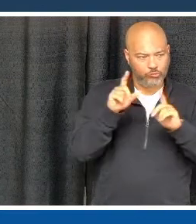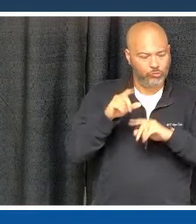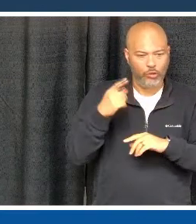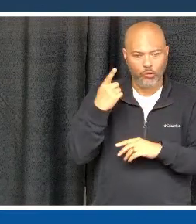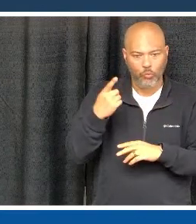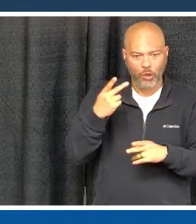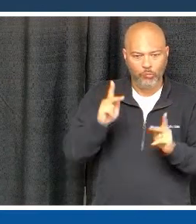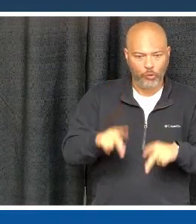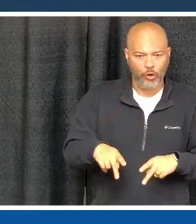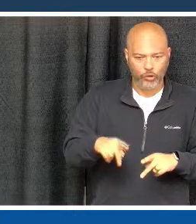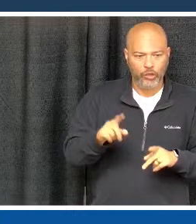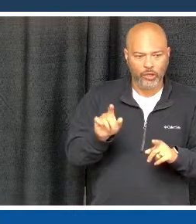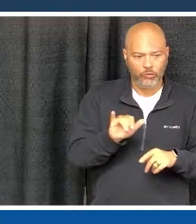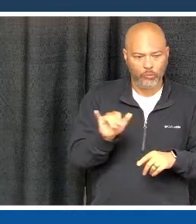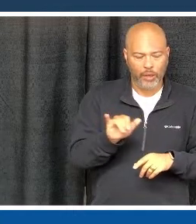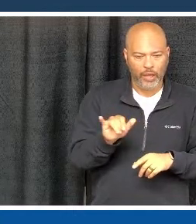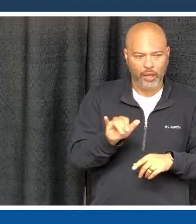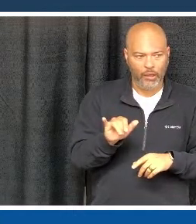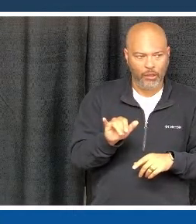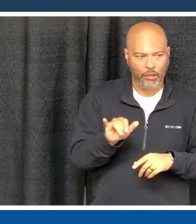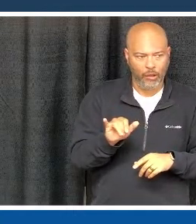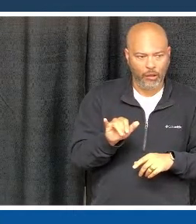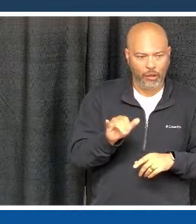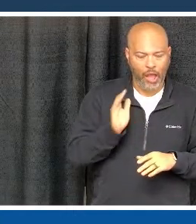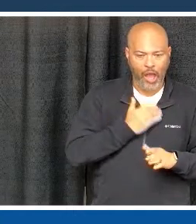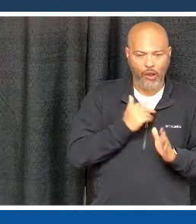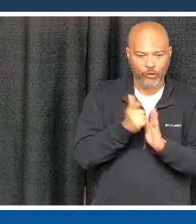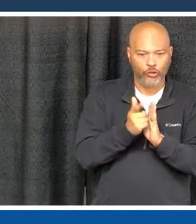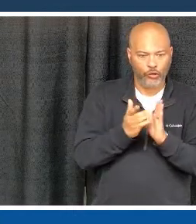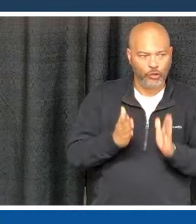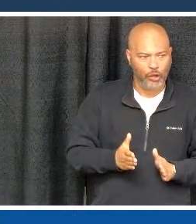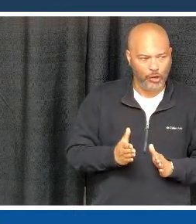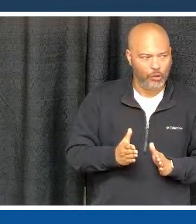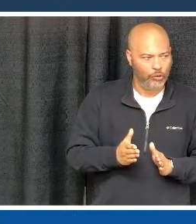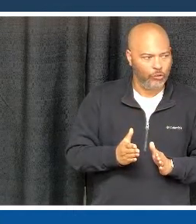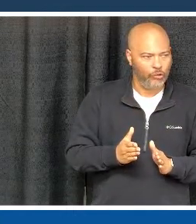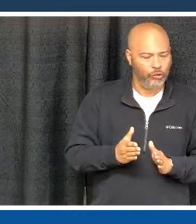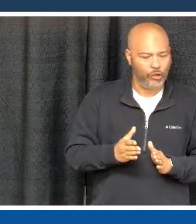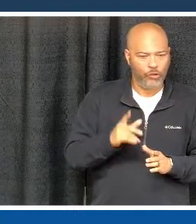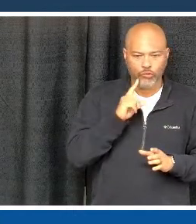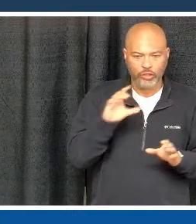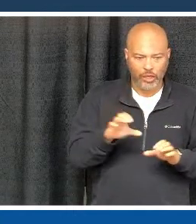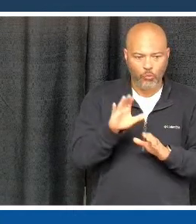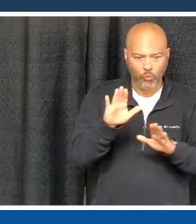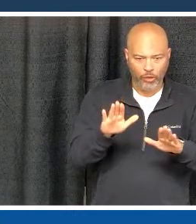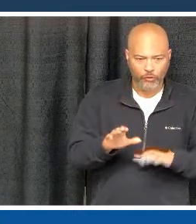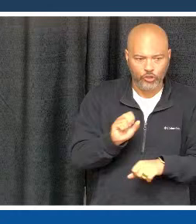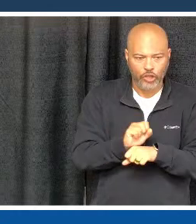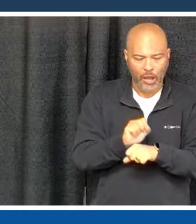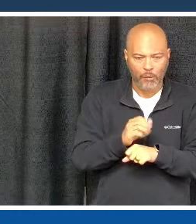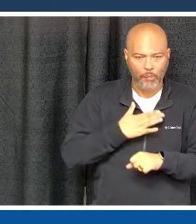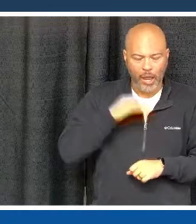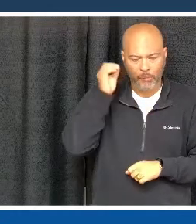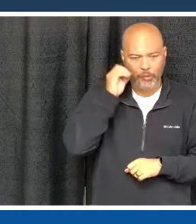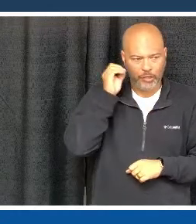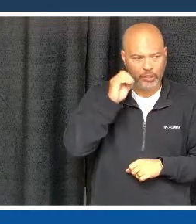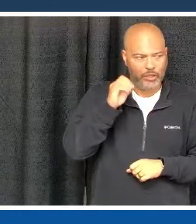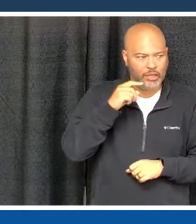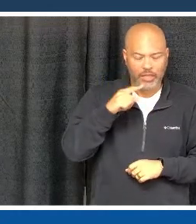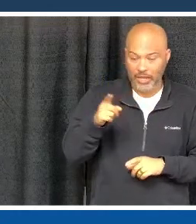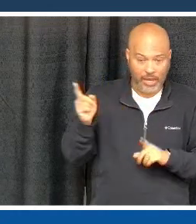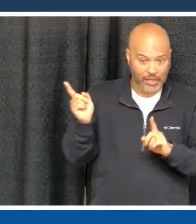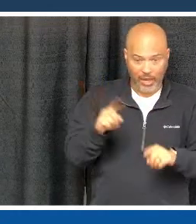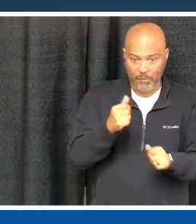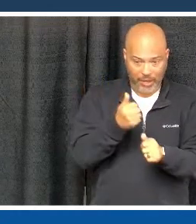one person as well, our attorney Lance Baker, that did a wonderful job, in my opinion, and he came to